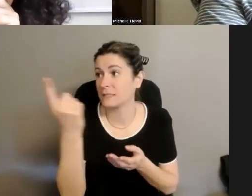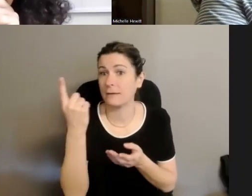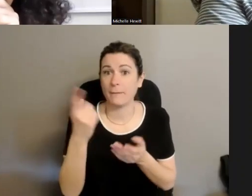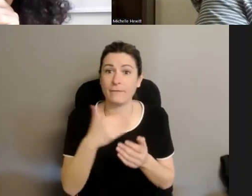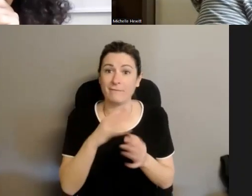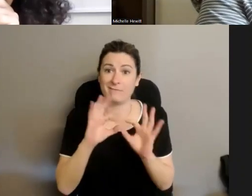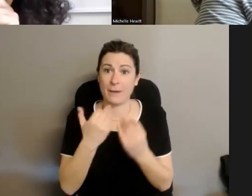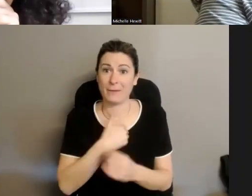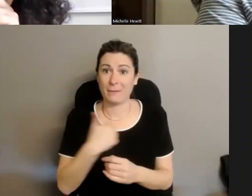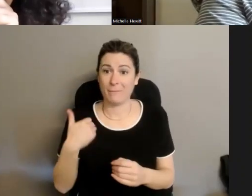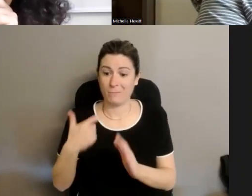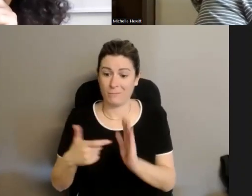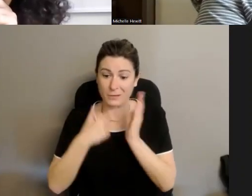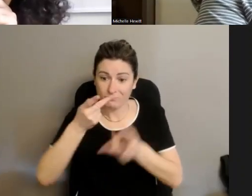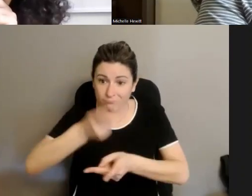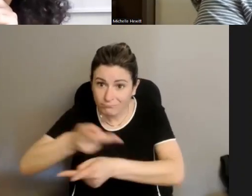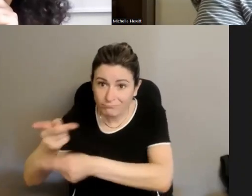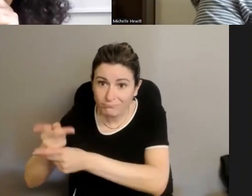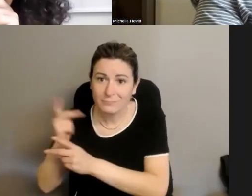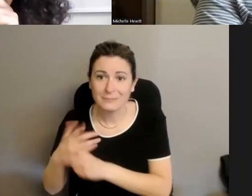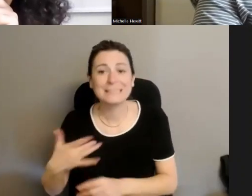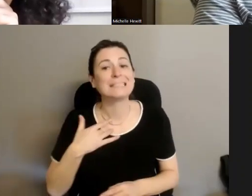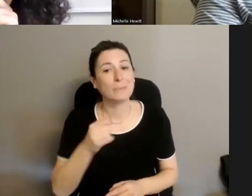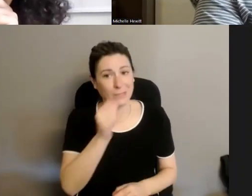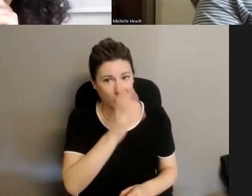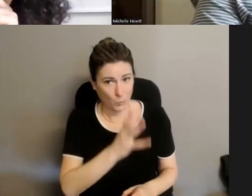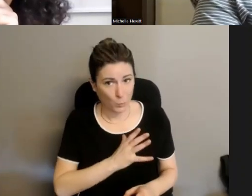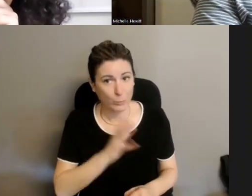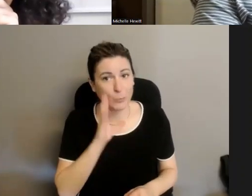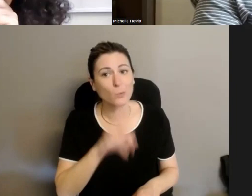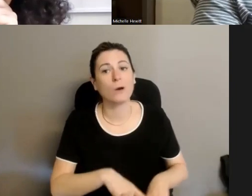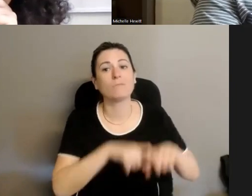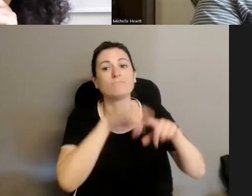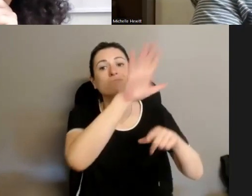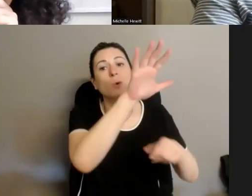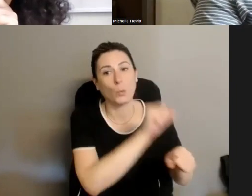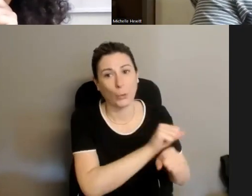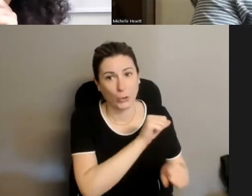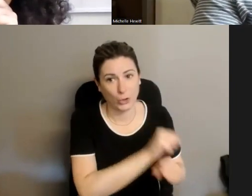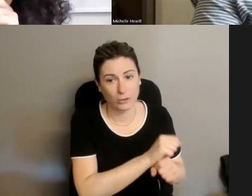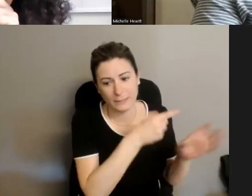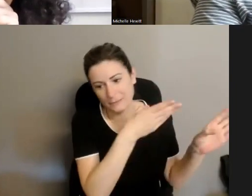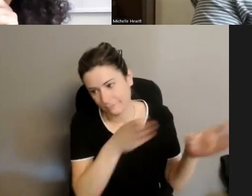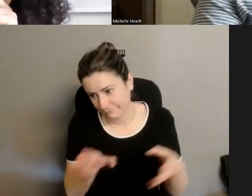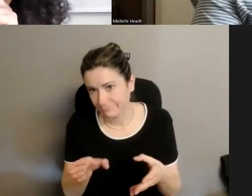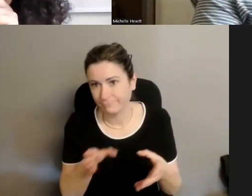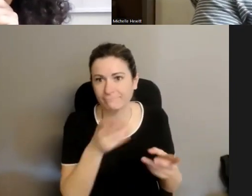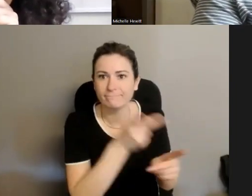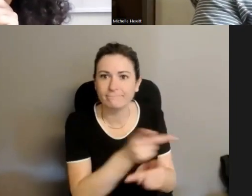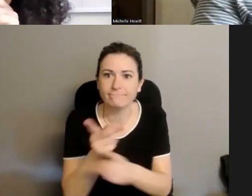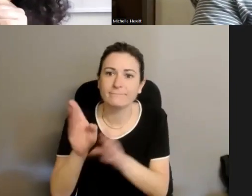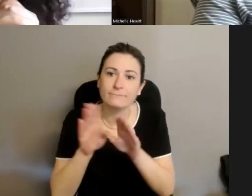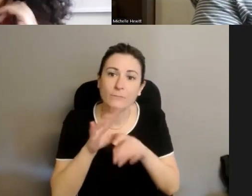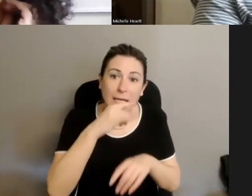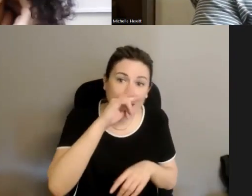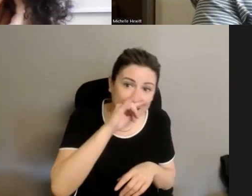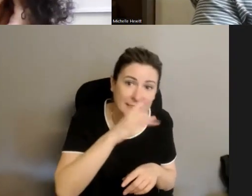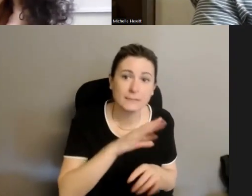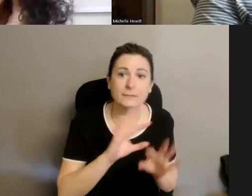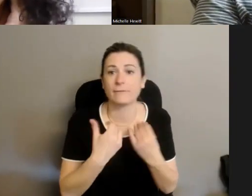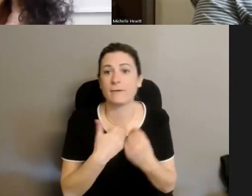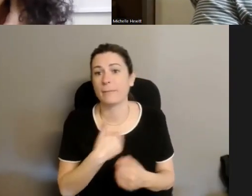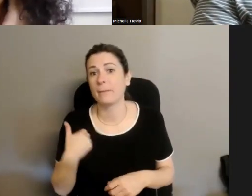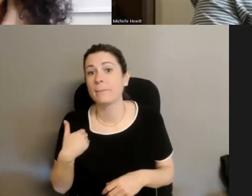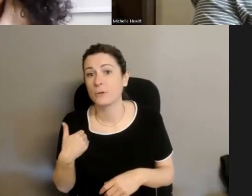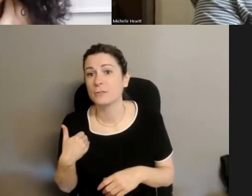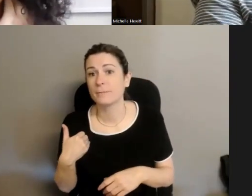the microcosm that covers most of the things that we've been talking about, Bety. You know, and that